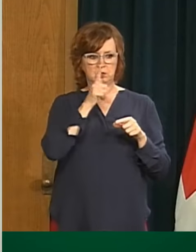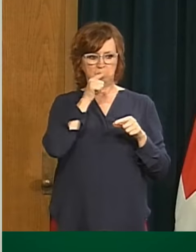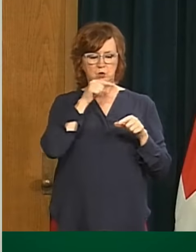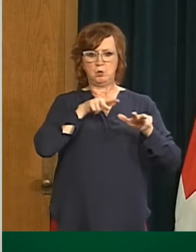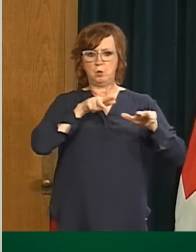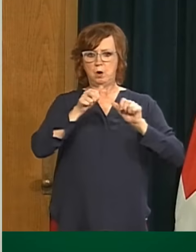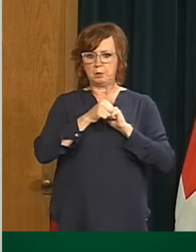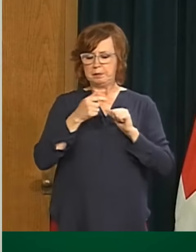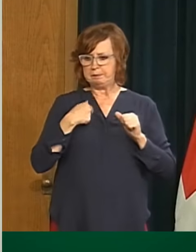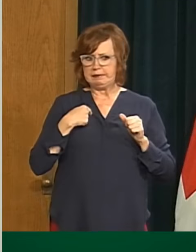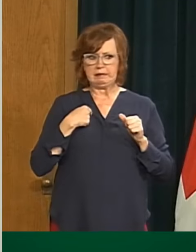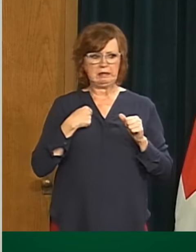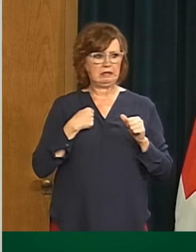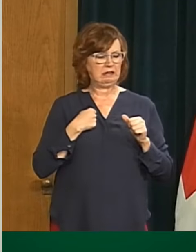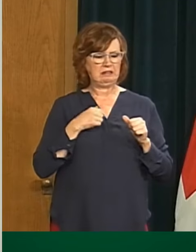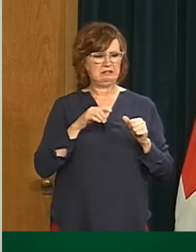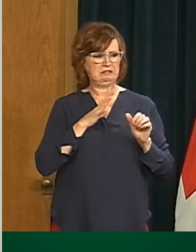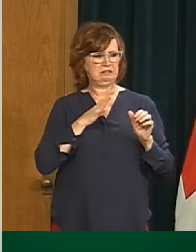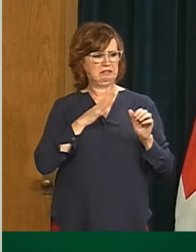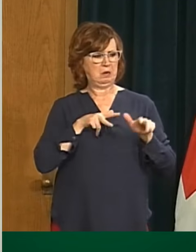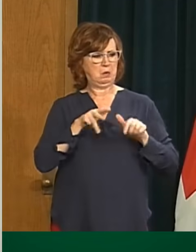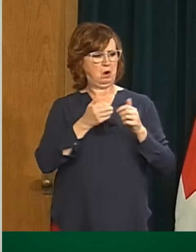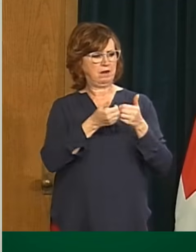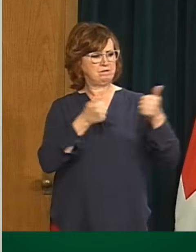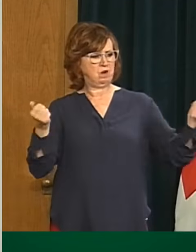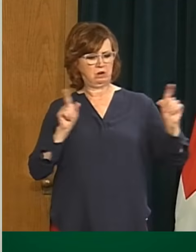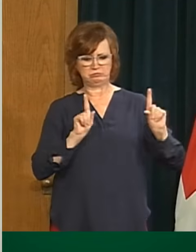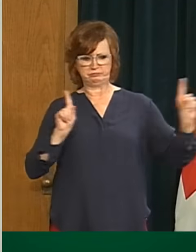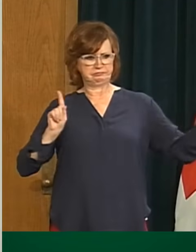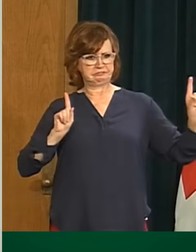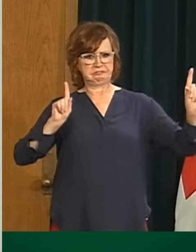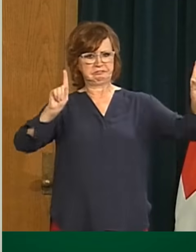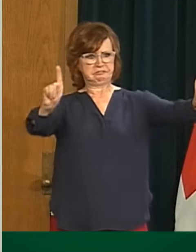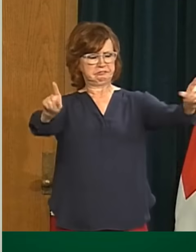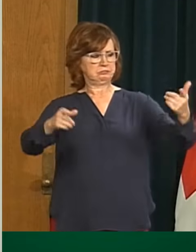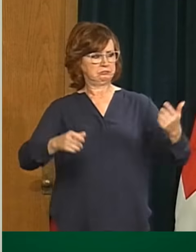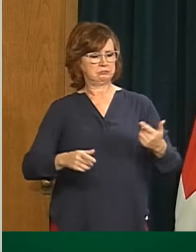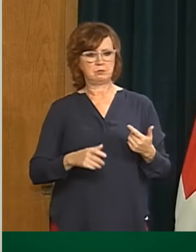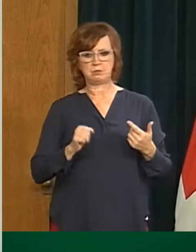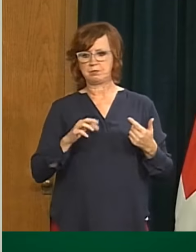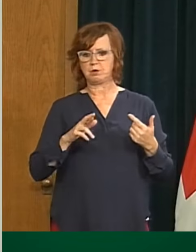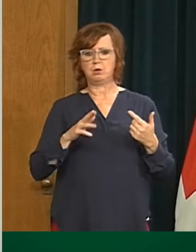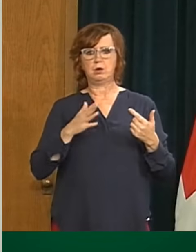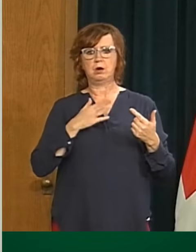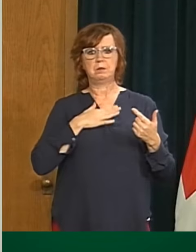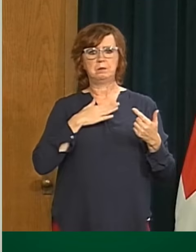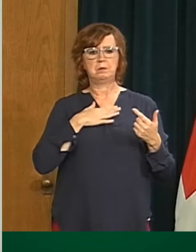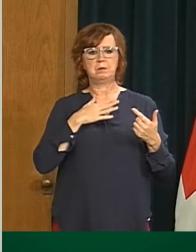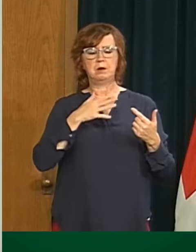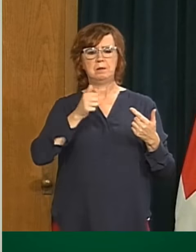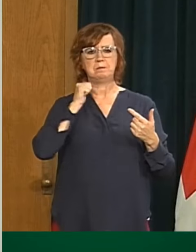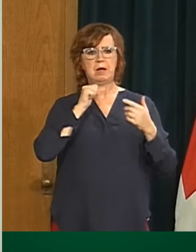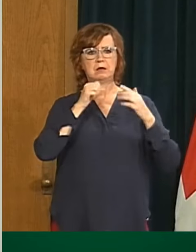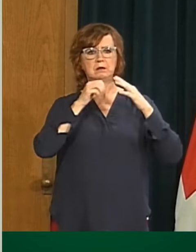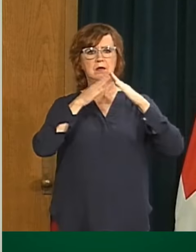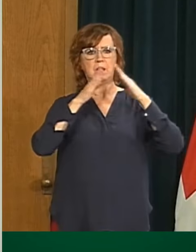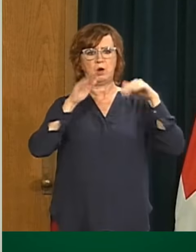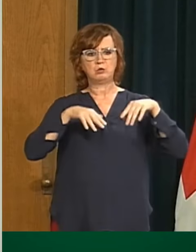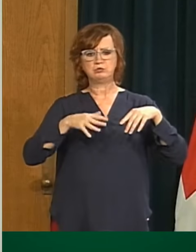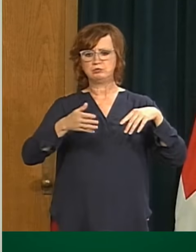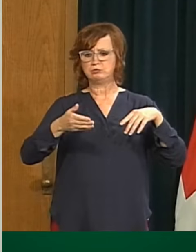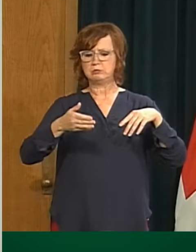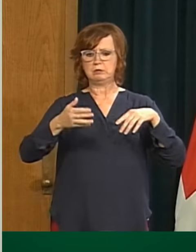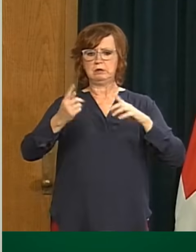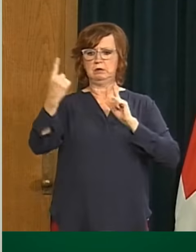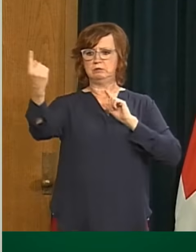to be considered a close contact. They'll always be told that you are not a close contact, but consider monitoring yourself for 2 weeks. But if they